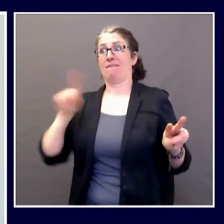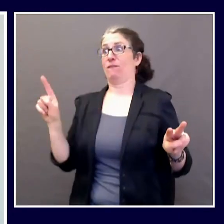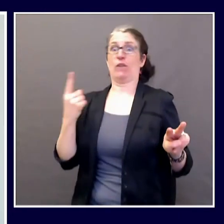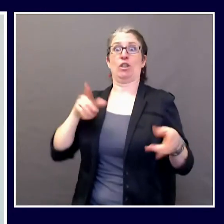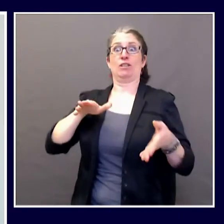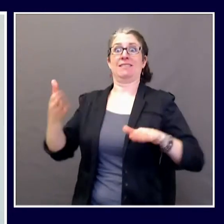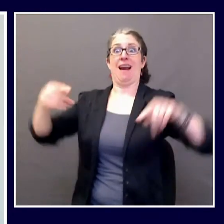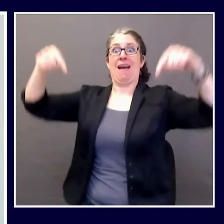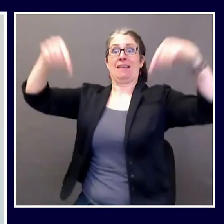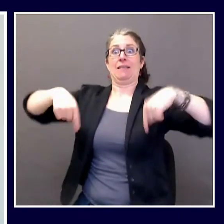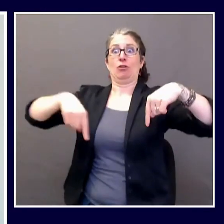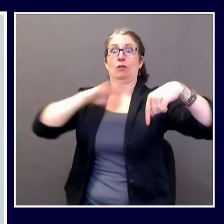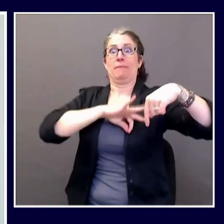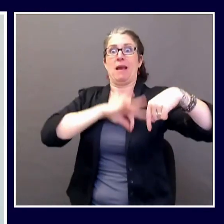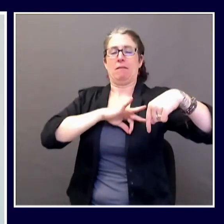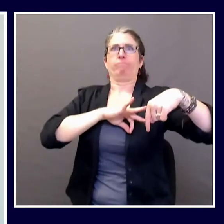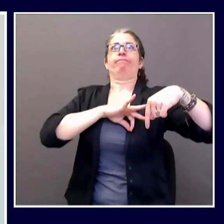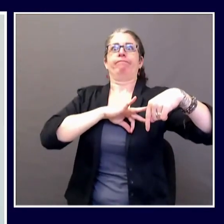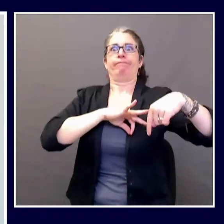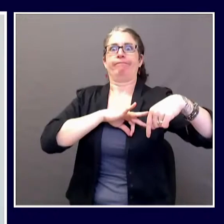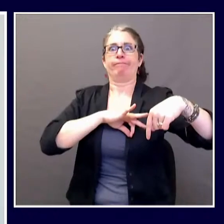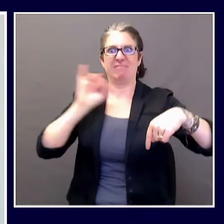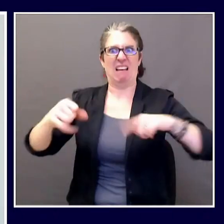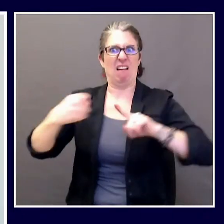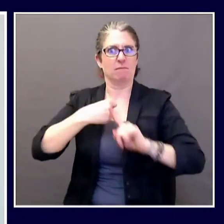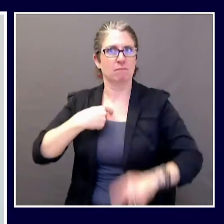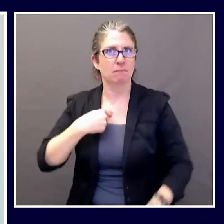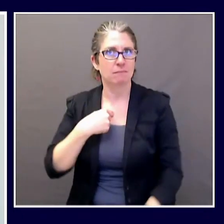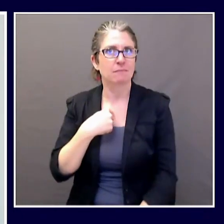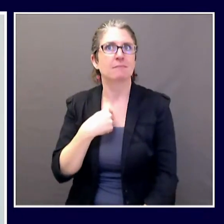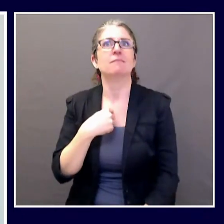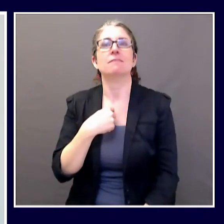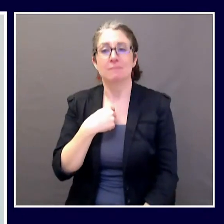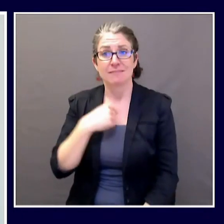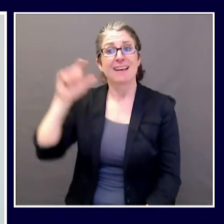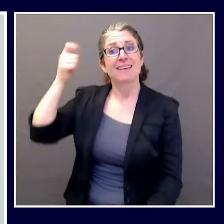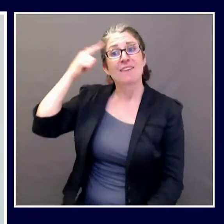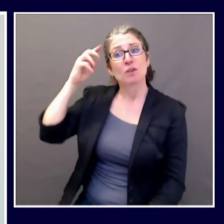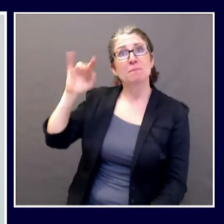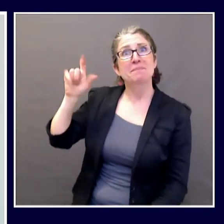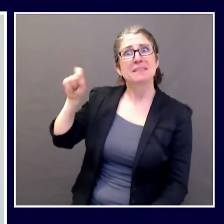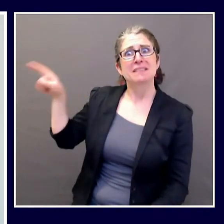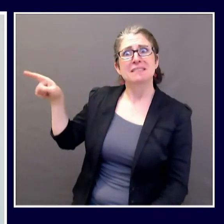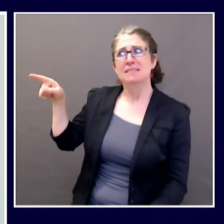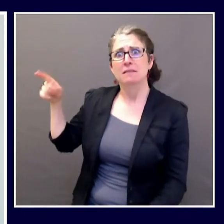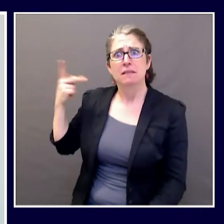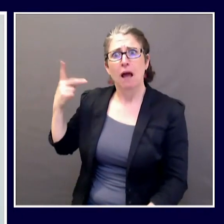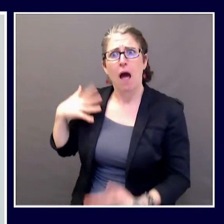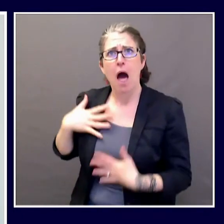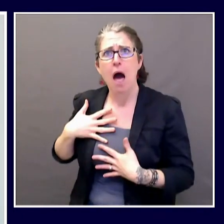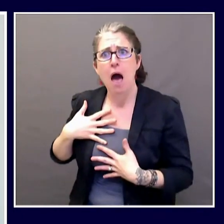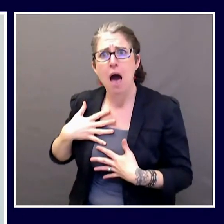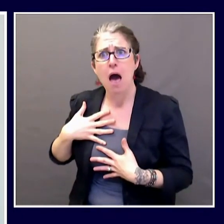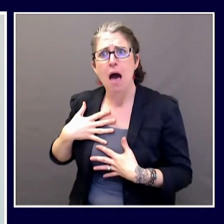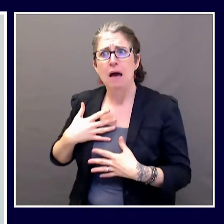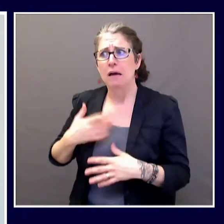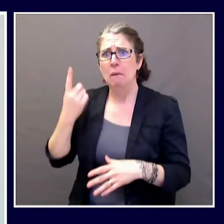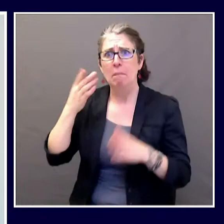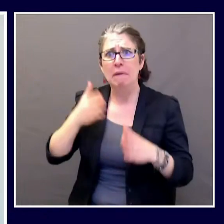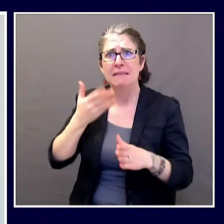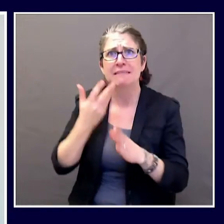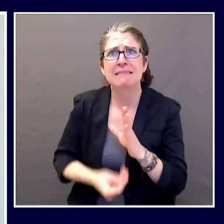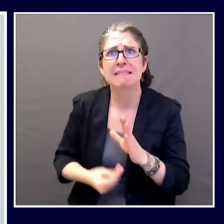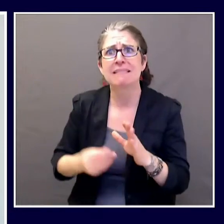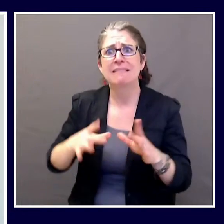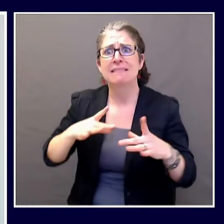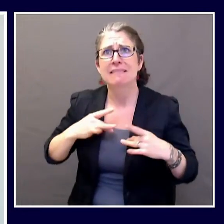there's both sadness associated with that death, but also this interesting historical connection because the person was